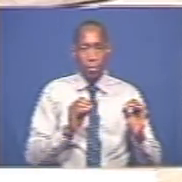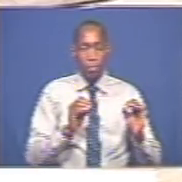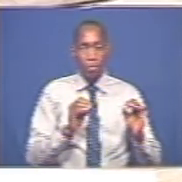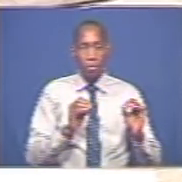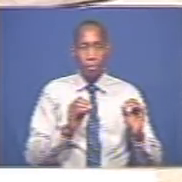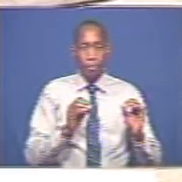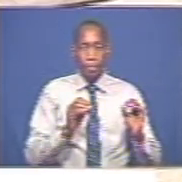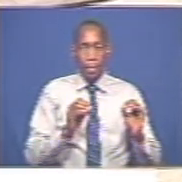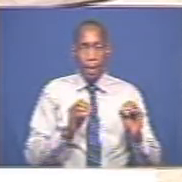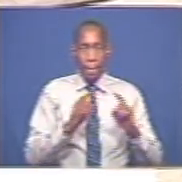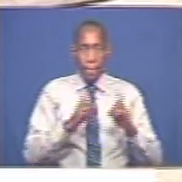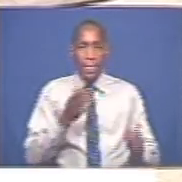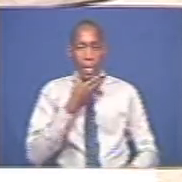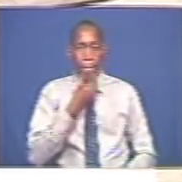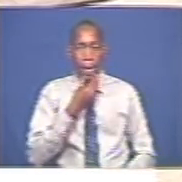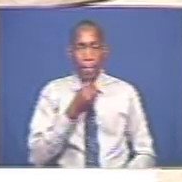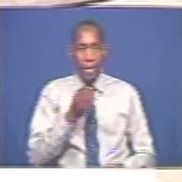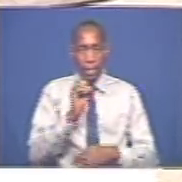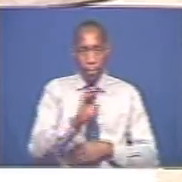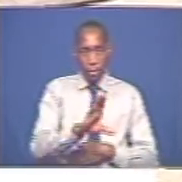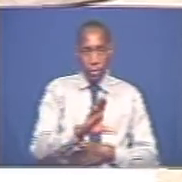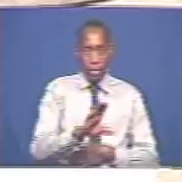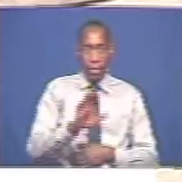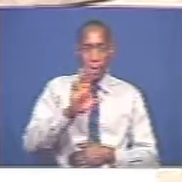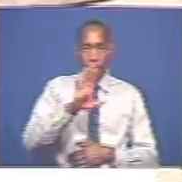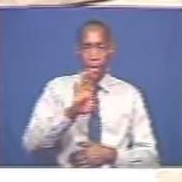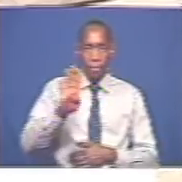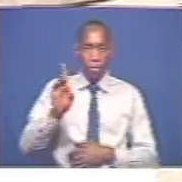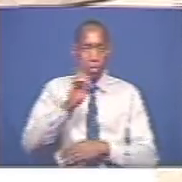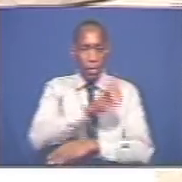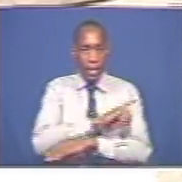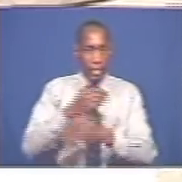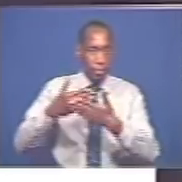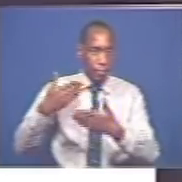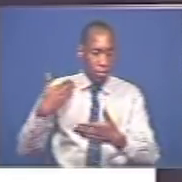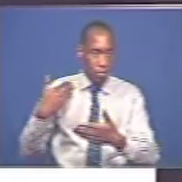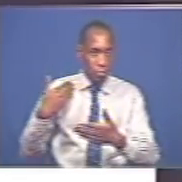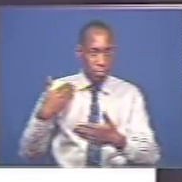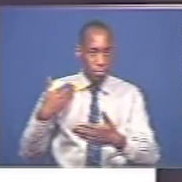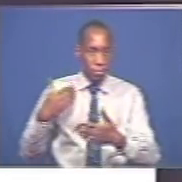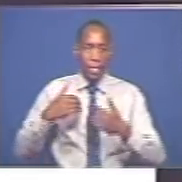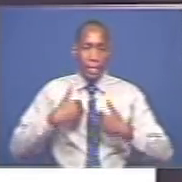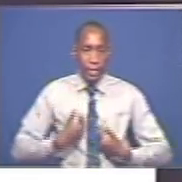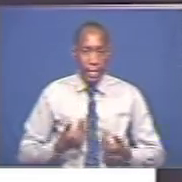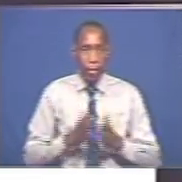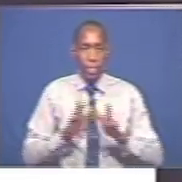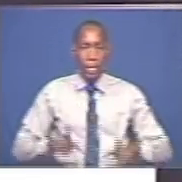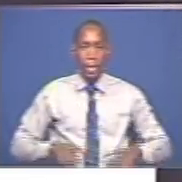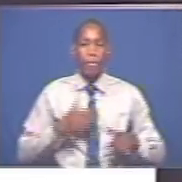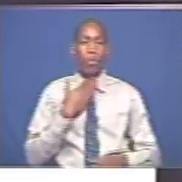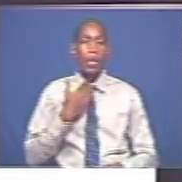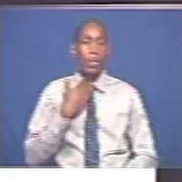that, but a gentleman posted like about five, 4 days ago that he was tired with life and he wanted to kill